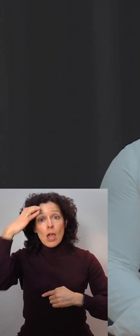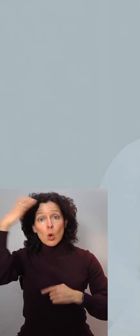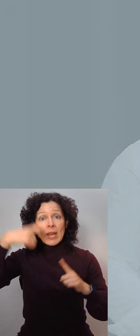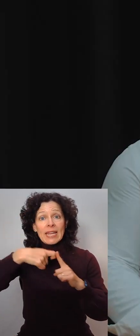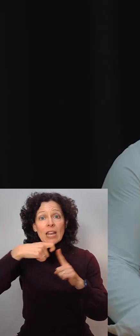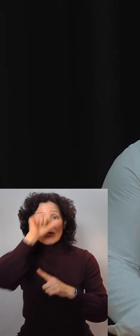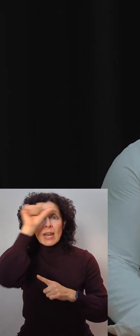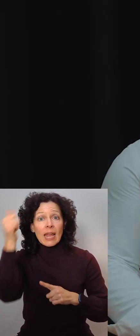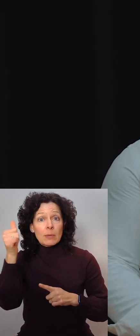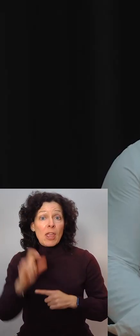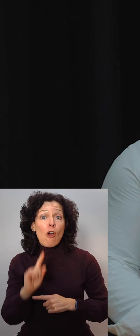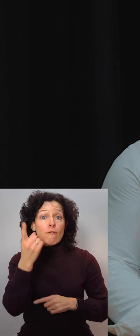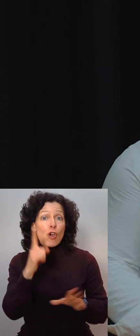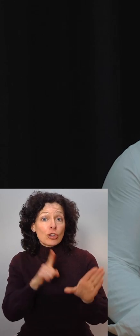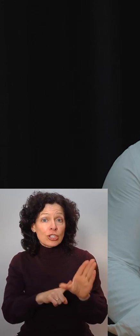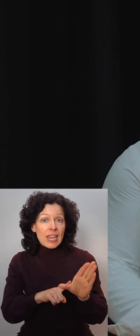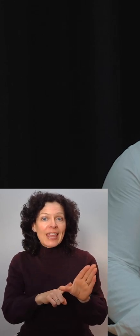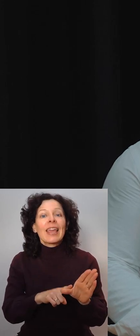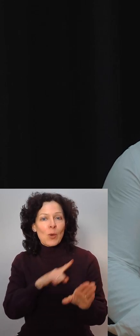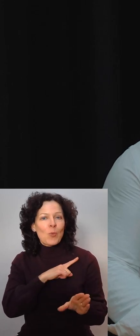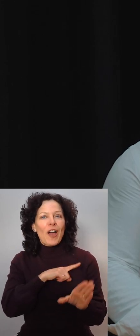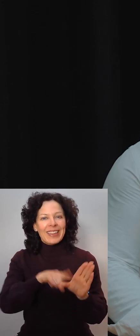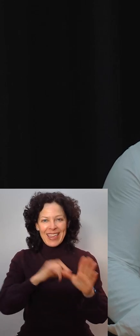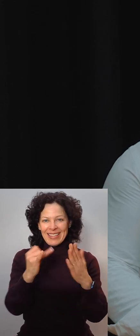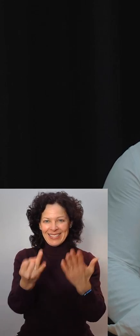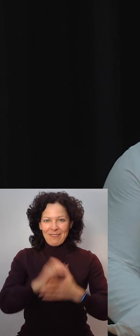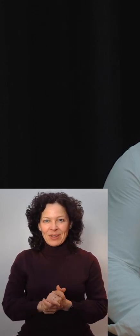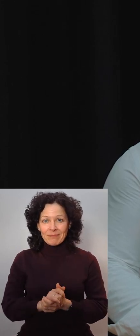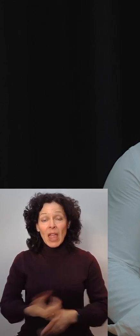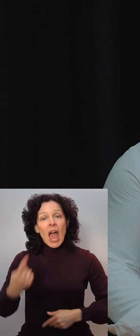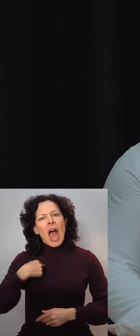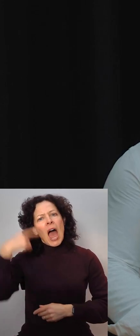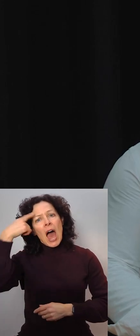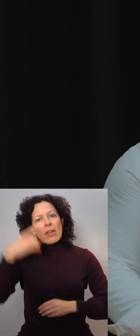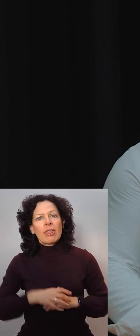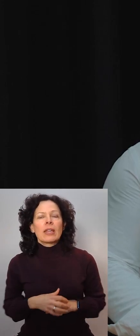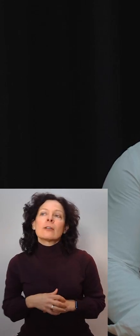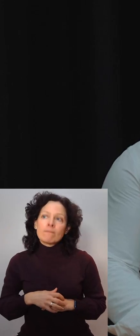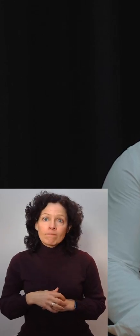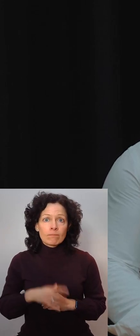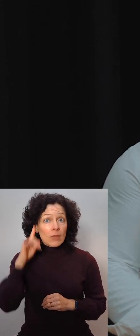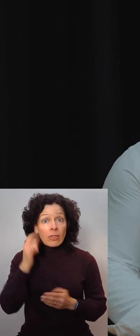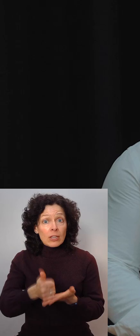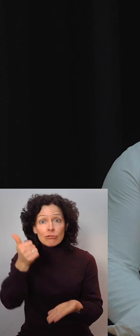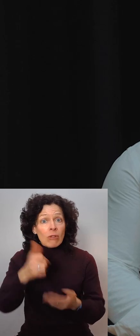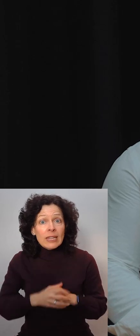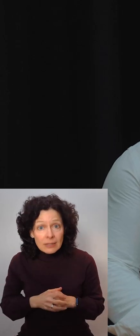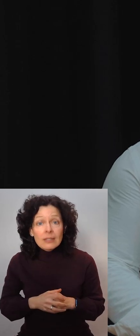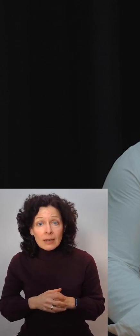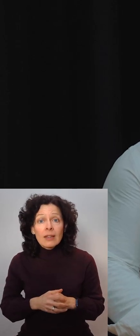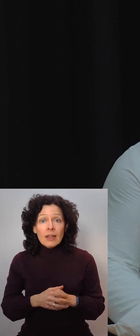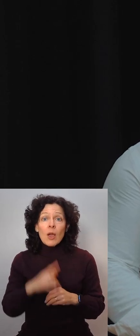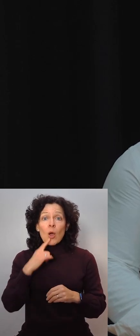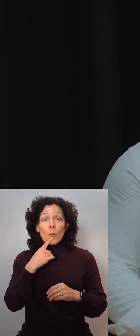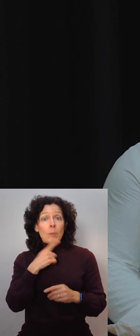7. Obviously, what I think is something great for the, if we